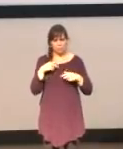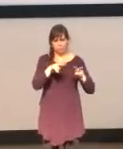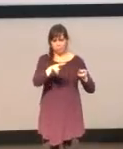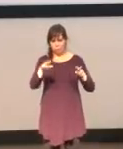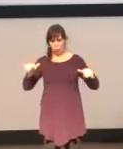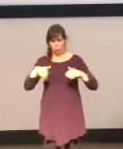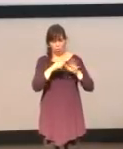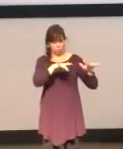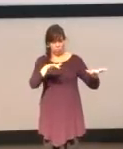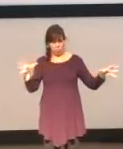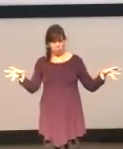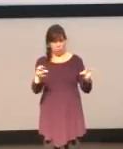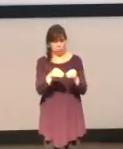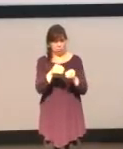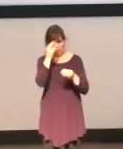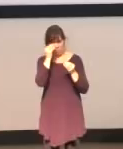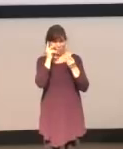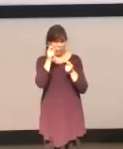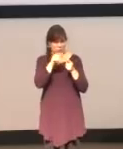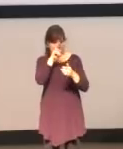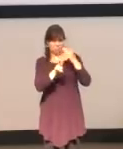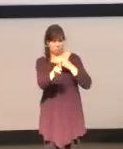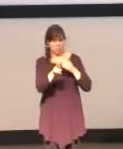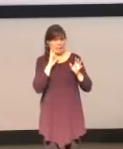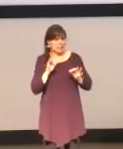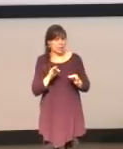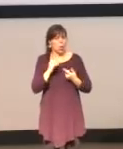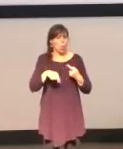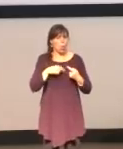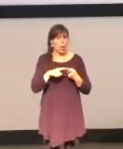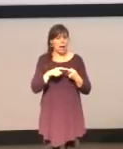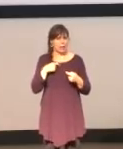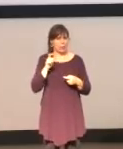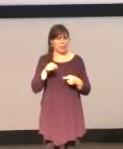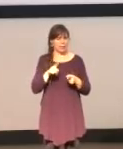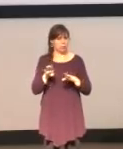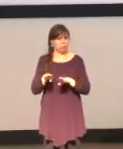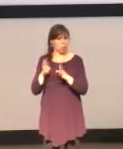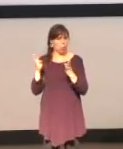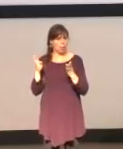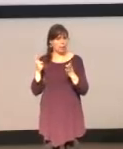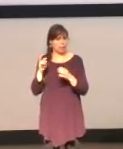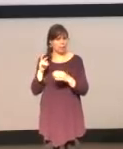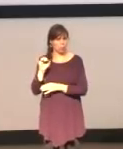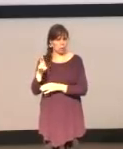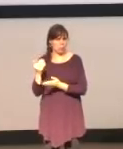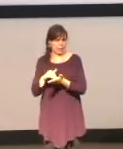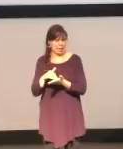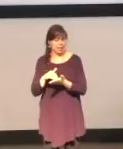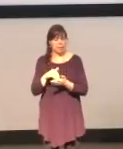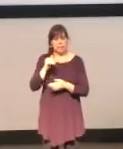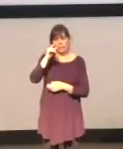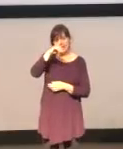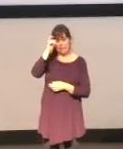census trends in order to make a decision when we have to open, the RICU. In the